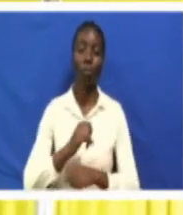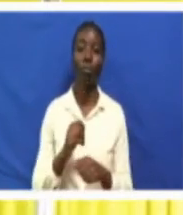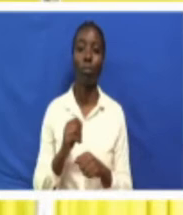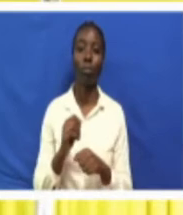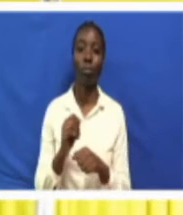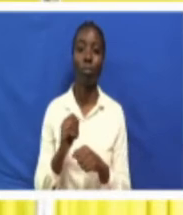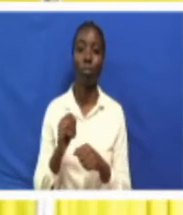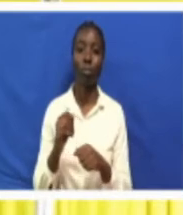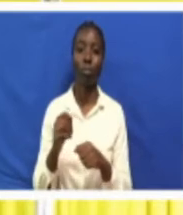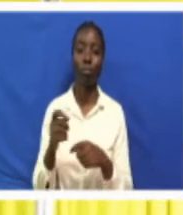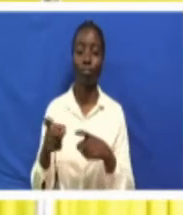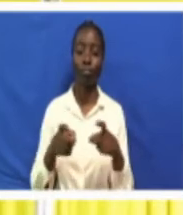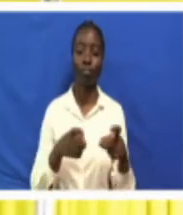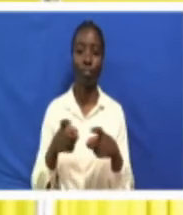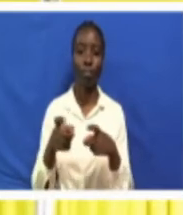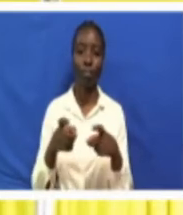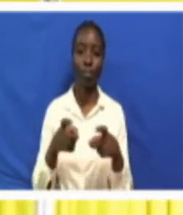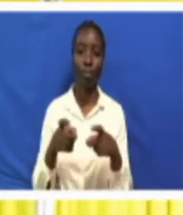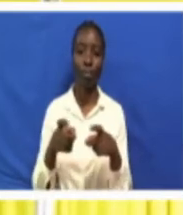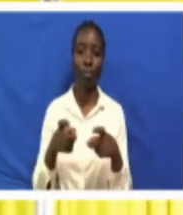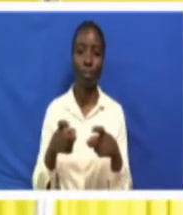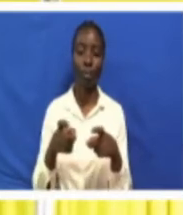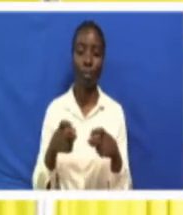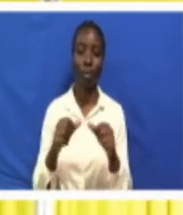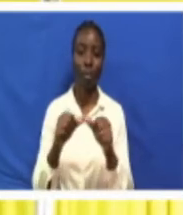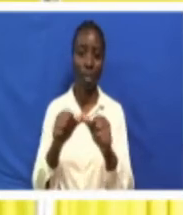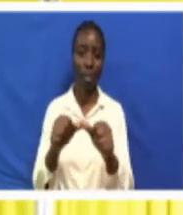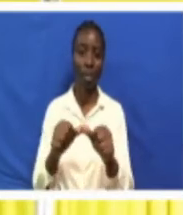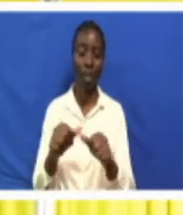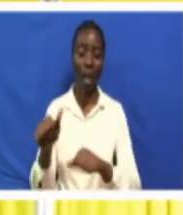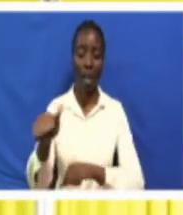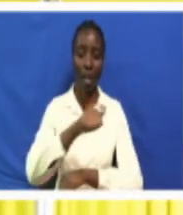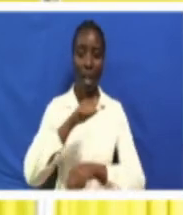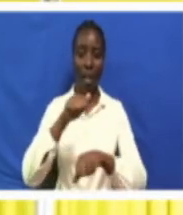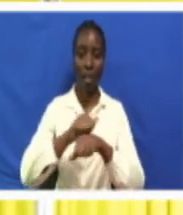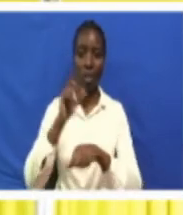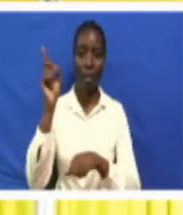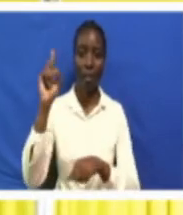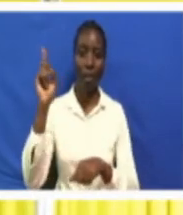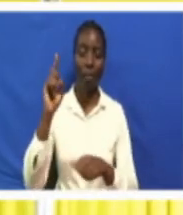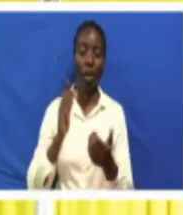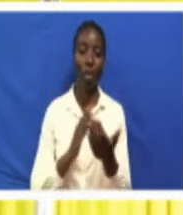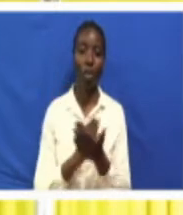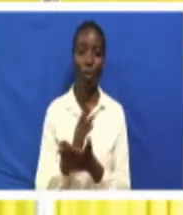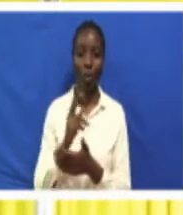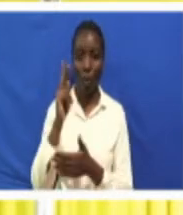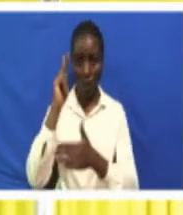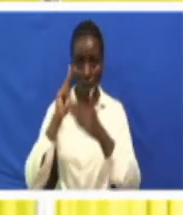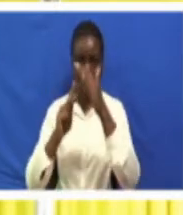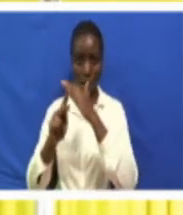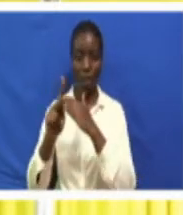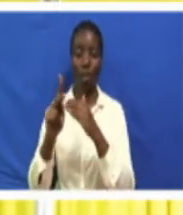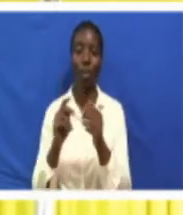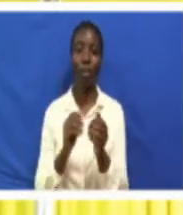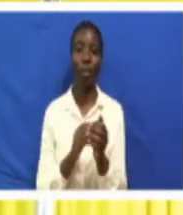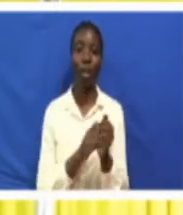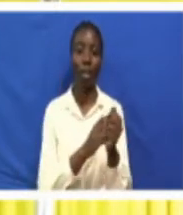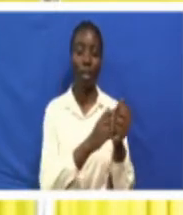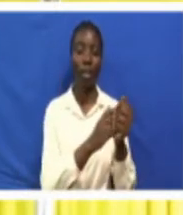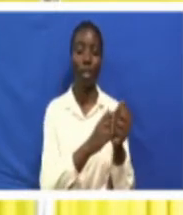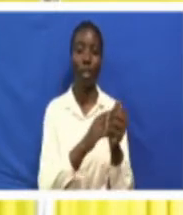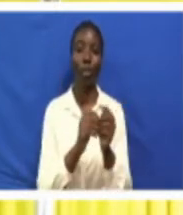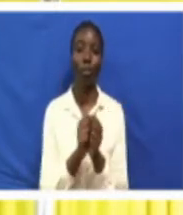obligations all objectives the accidents of Nairobi through her Visionary leadership diligent